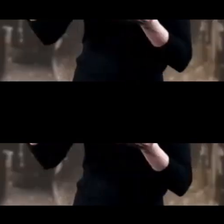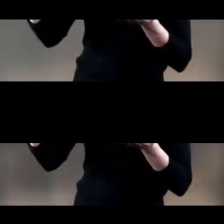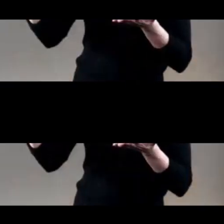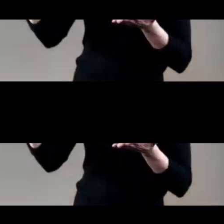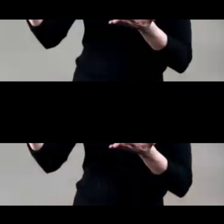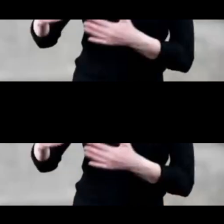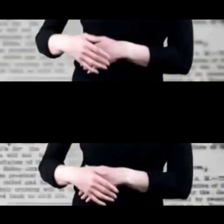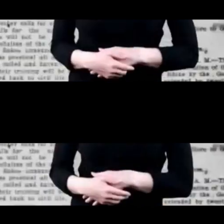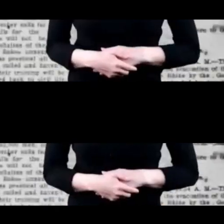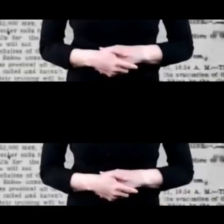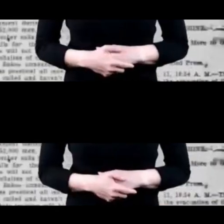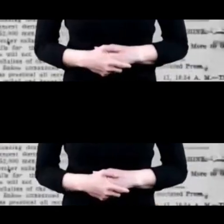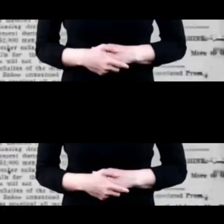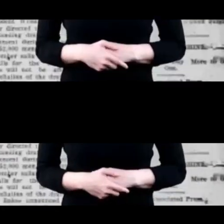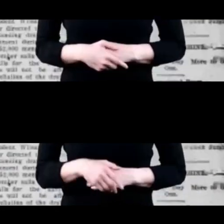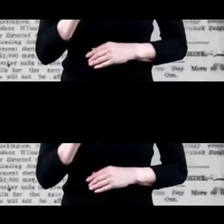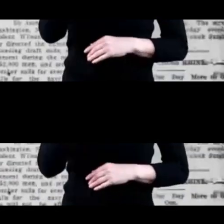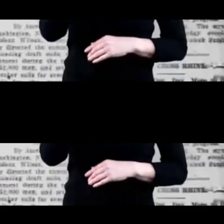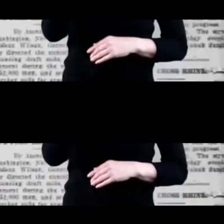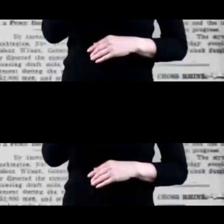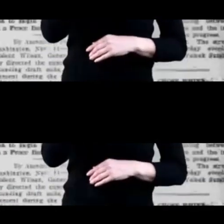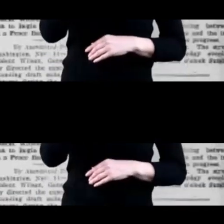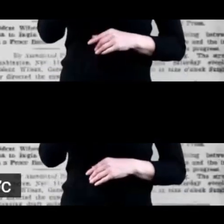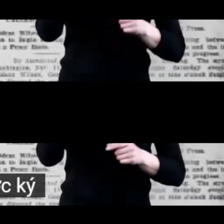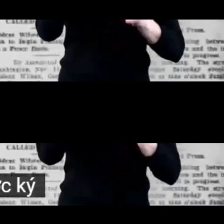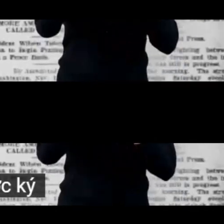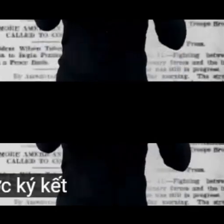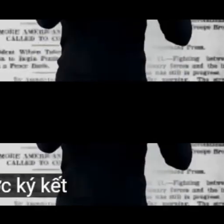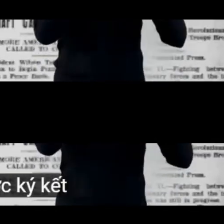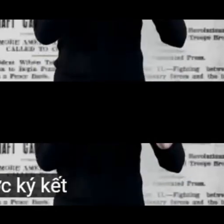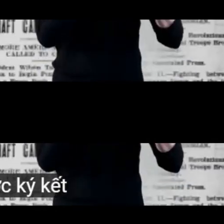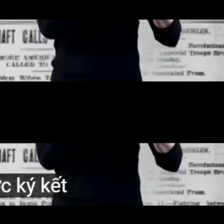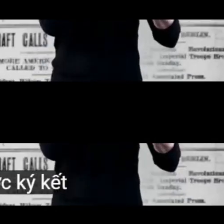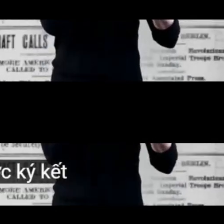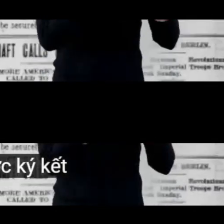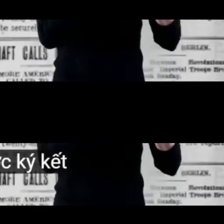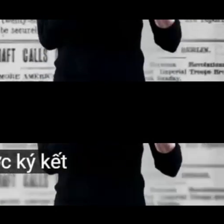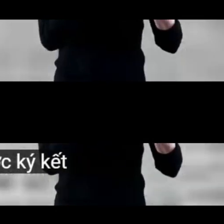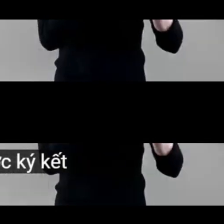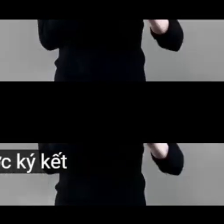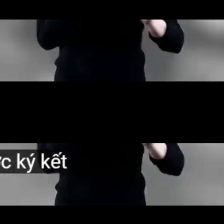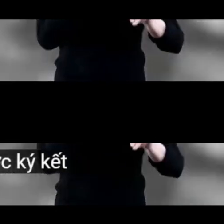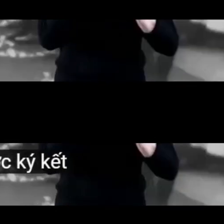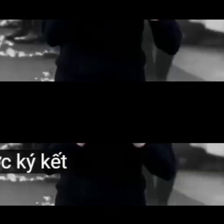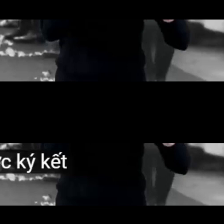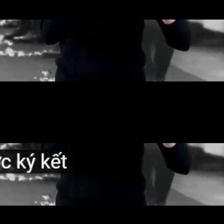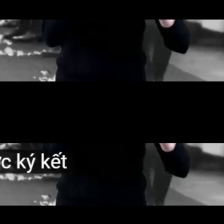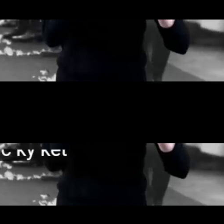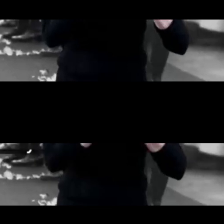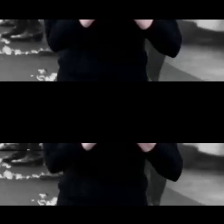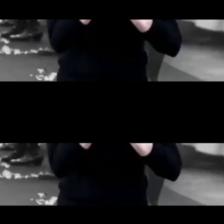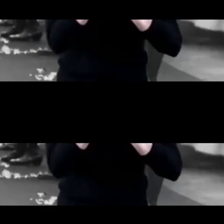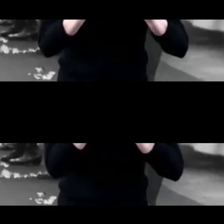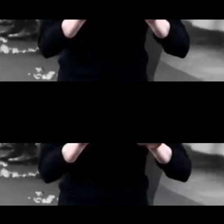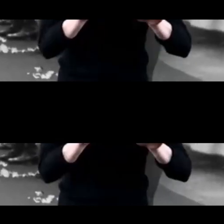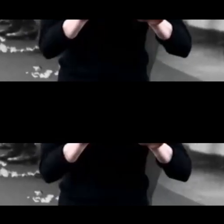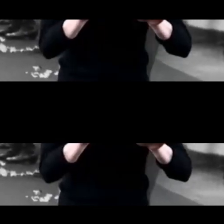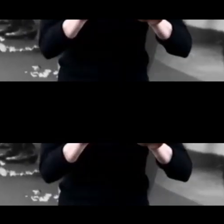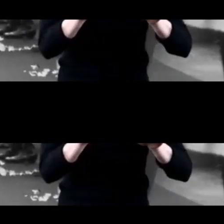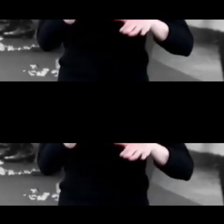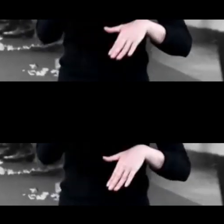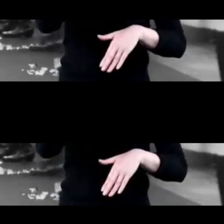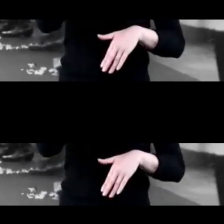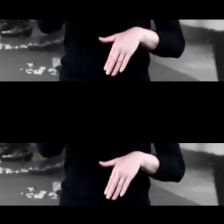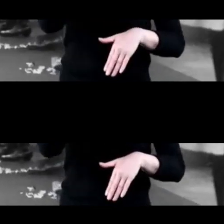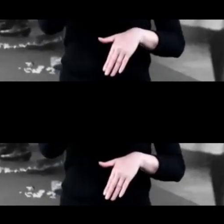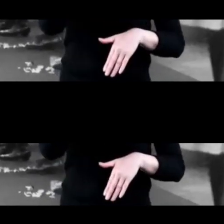Austria-Hungary. Treaties of promises would be signed, promises of peace. The Versailles Treaty